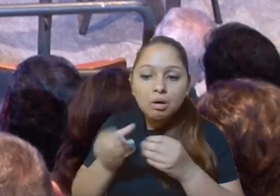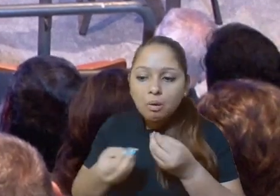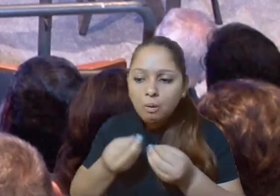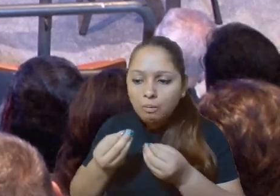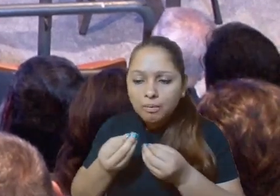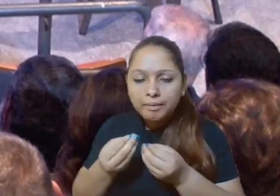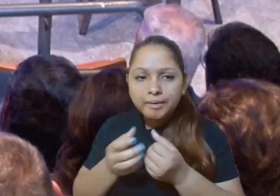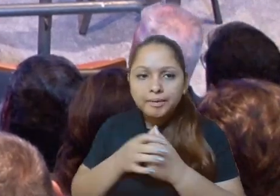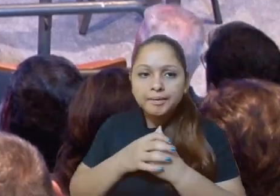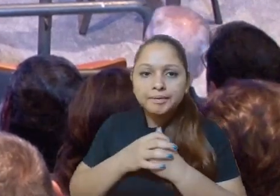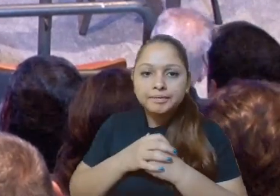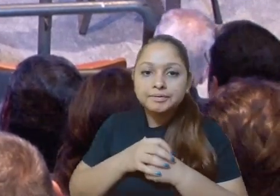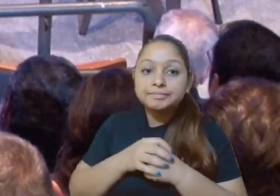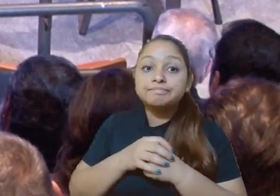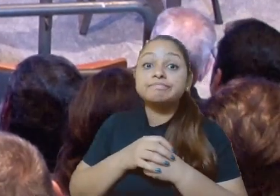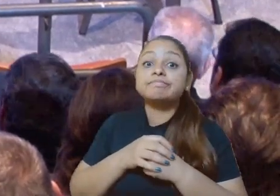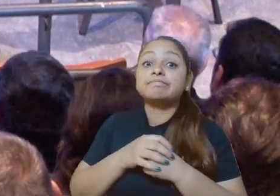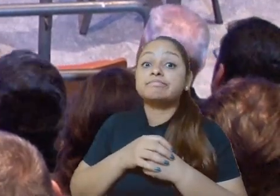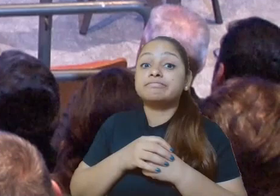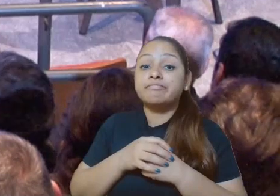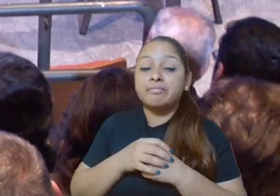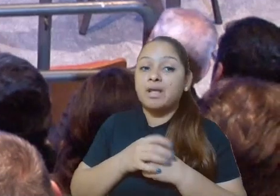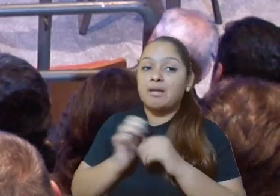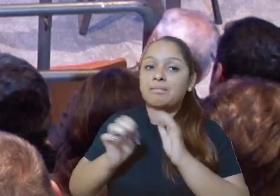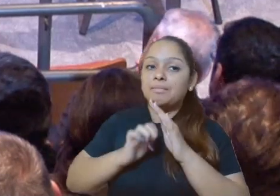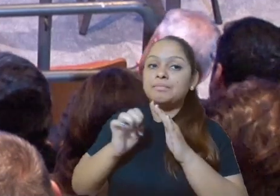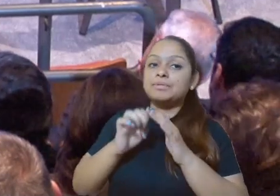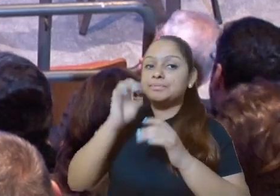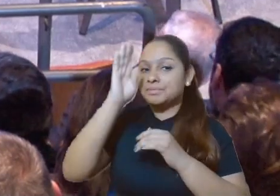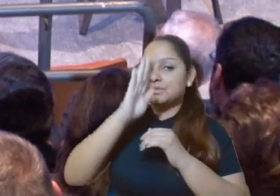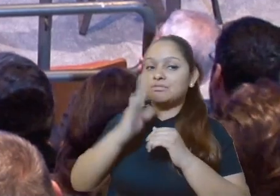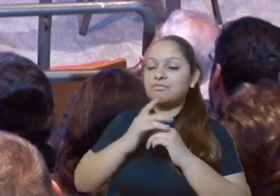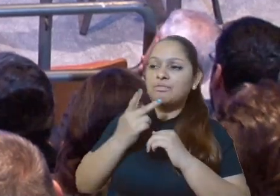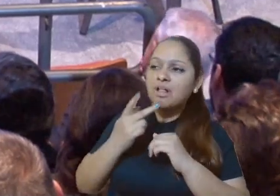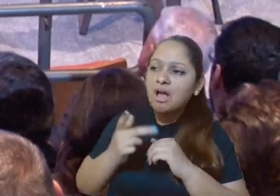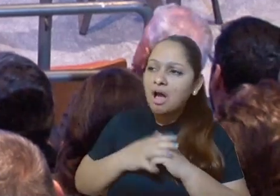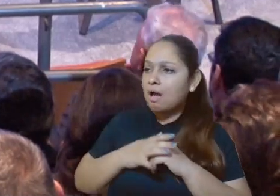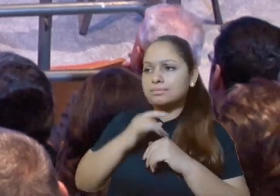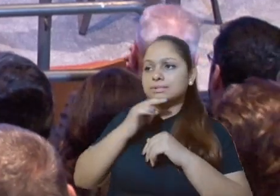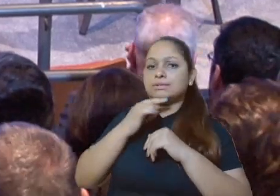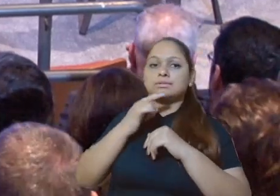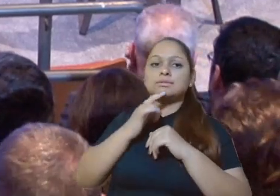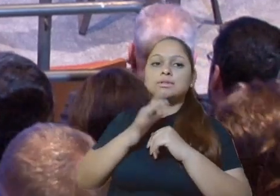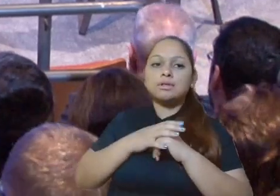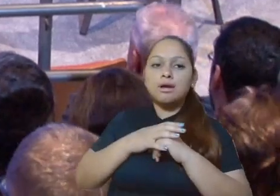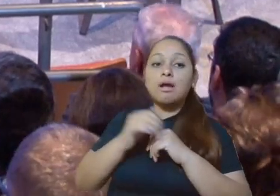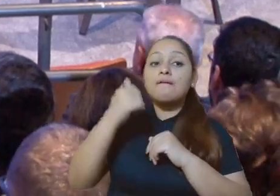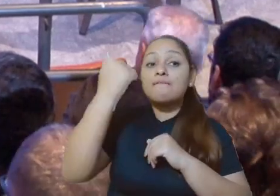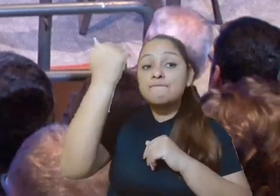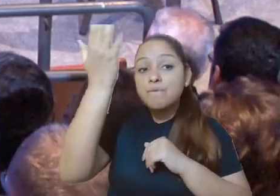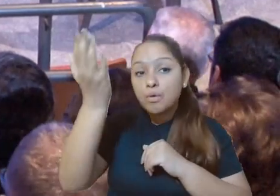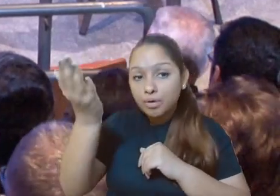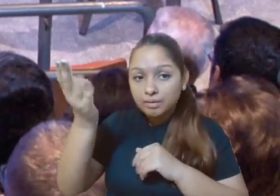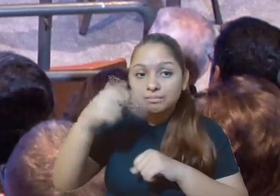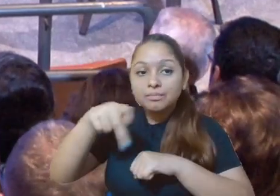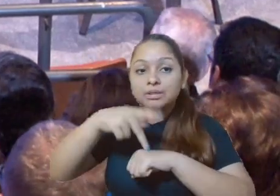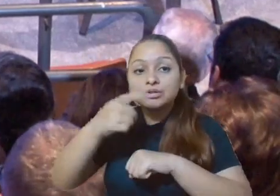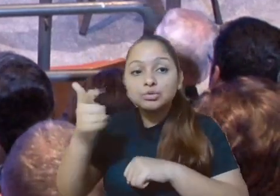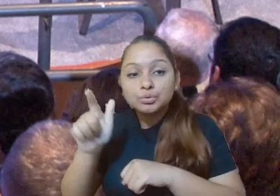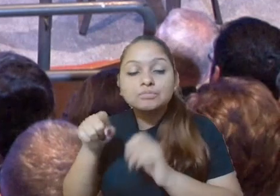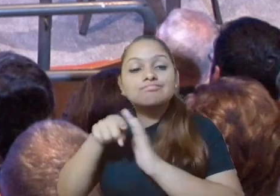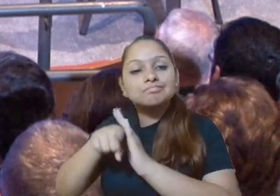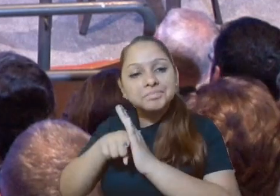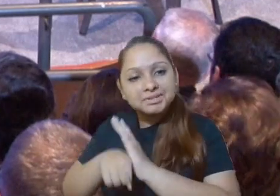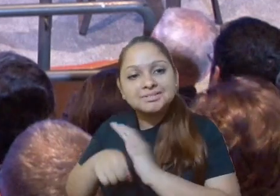And in this case, the Brazilians are out because they can't get resources, so they go abroad to research and